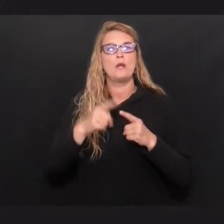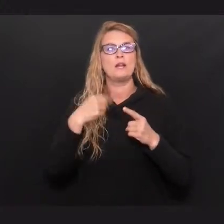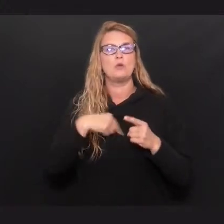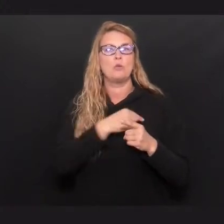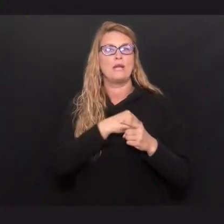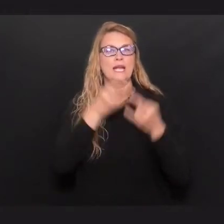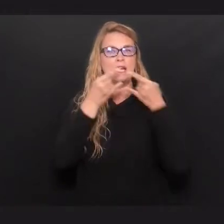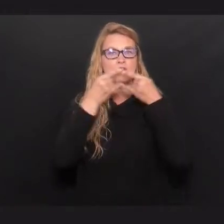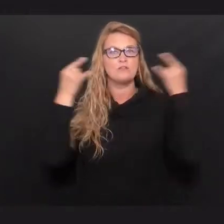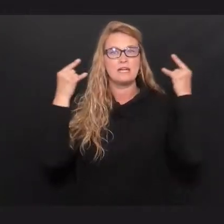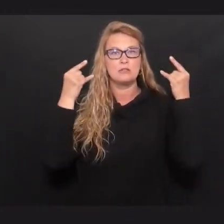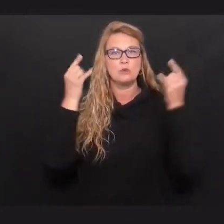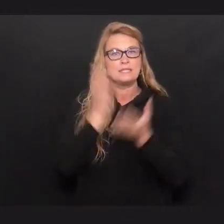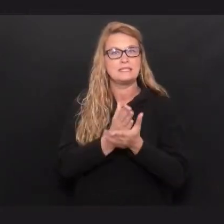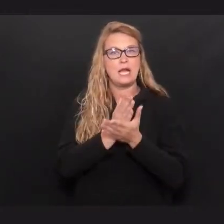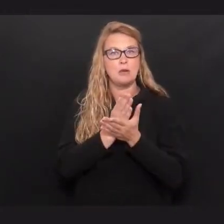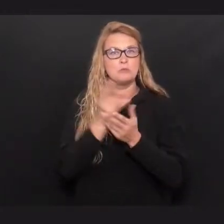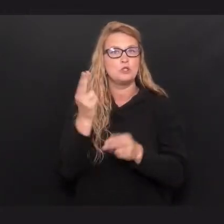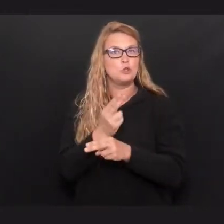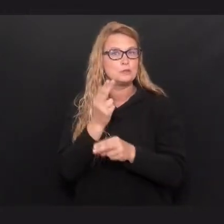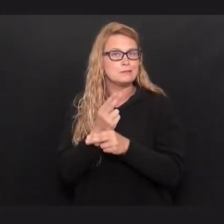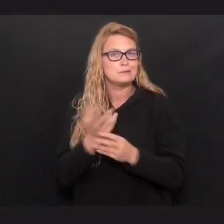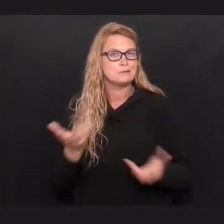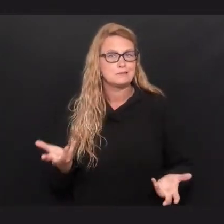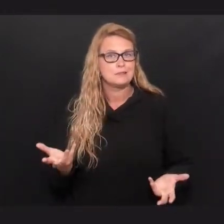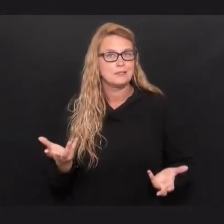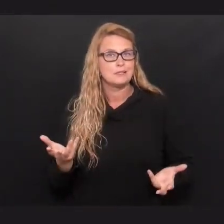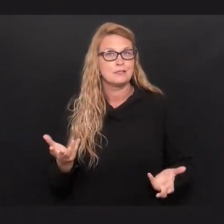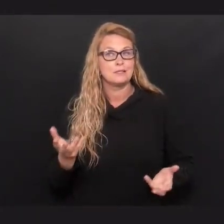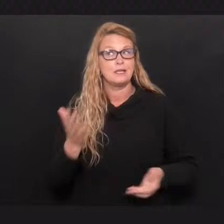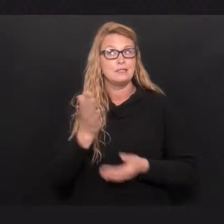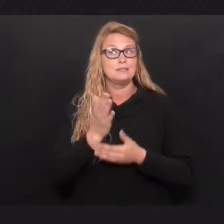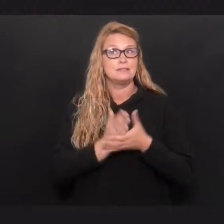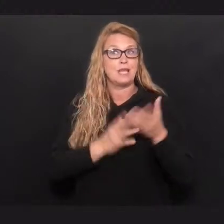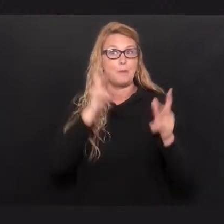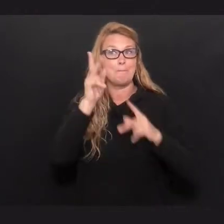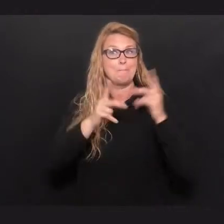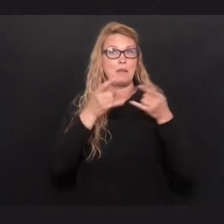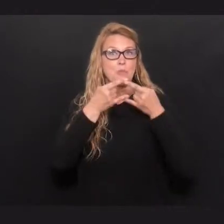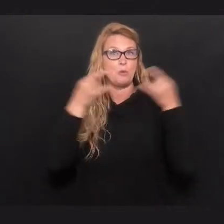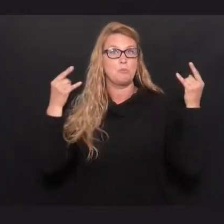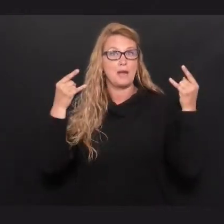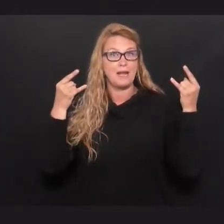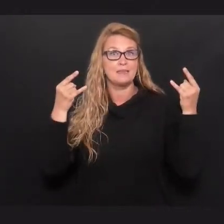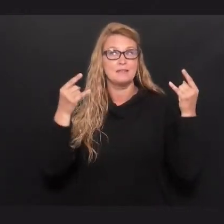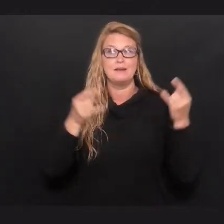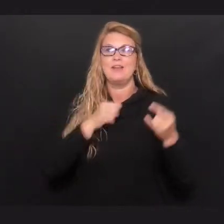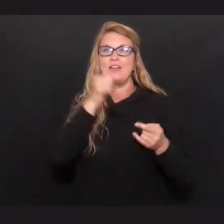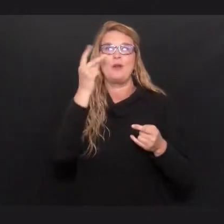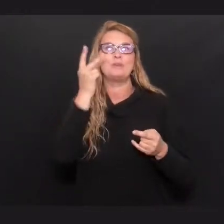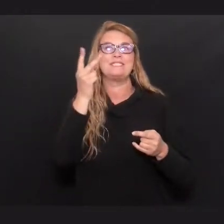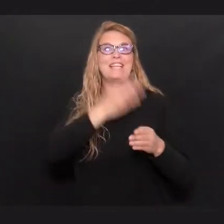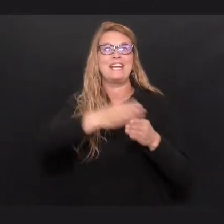fully vaccinated? I think there's a lot of hesitancy for people to wear masks because there's no end line in sight.